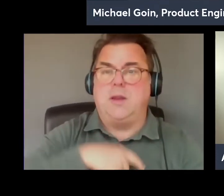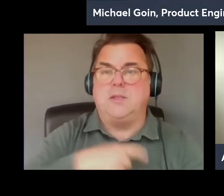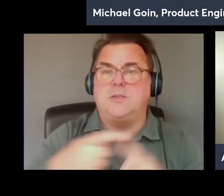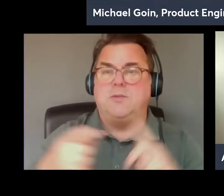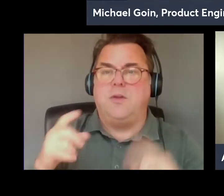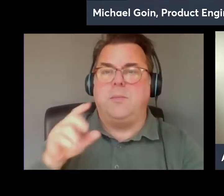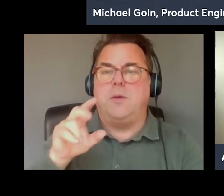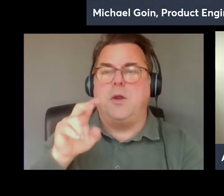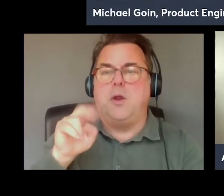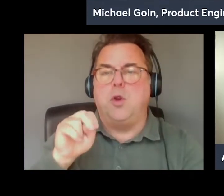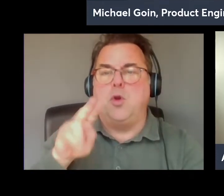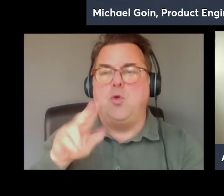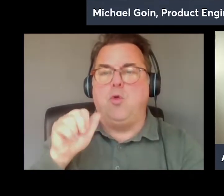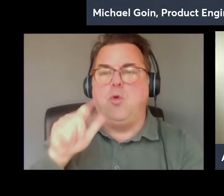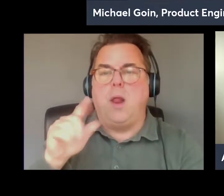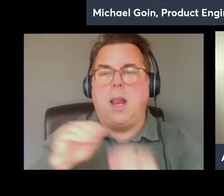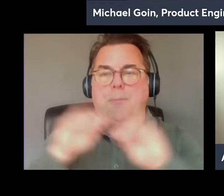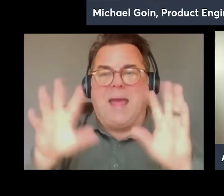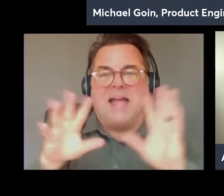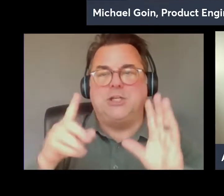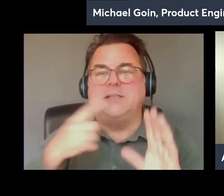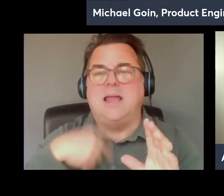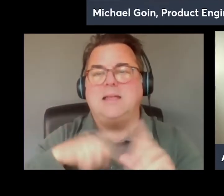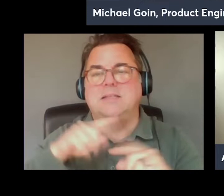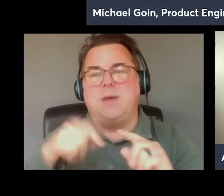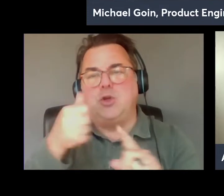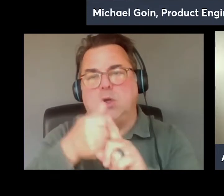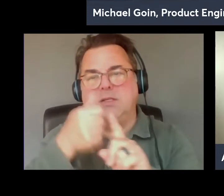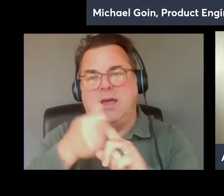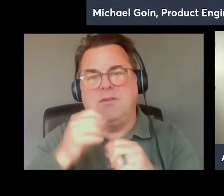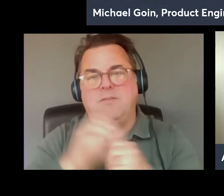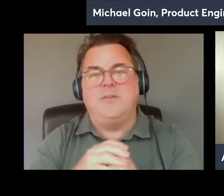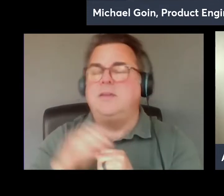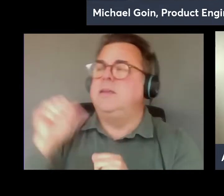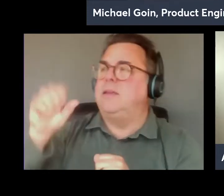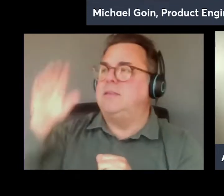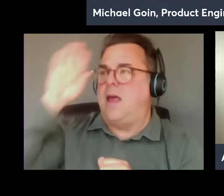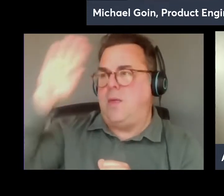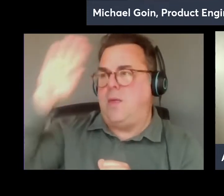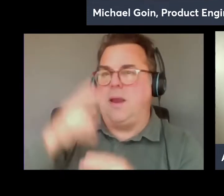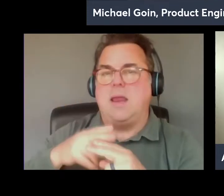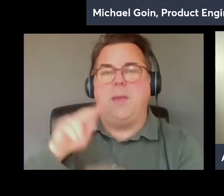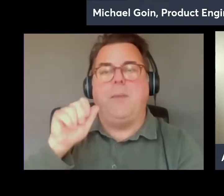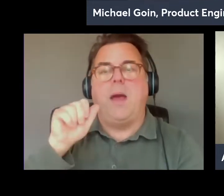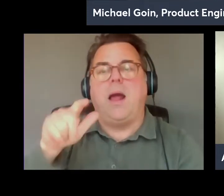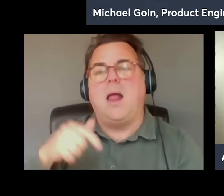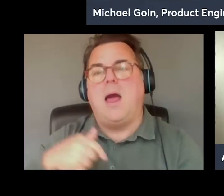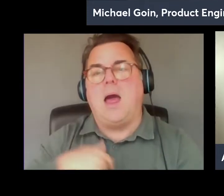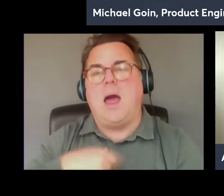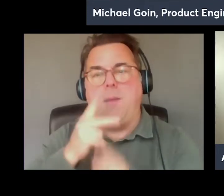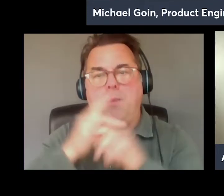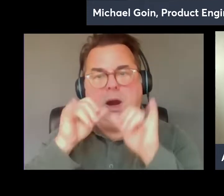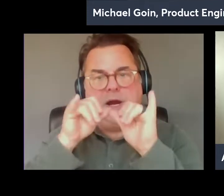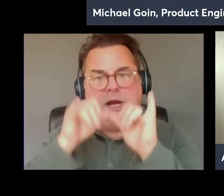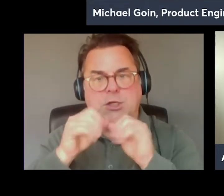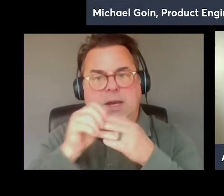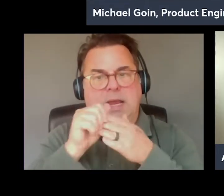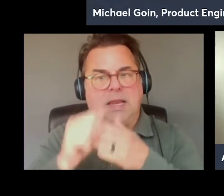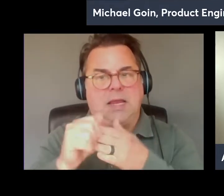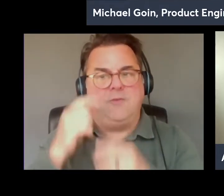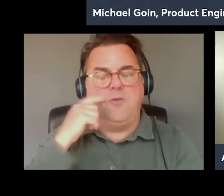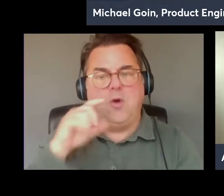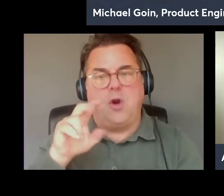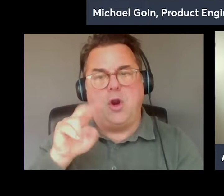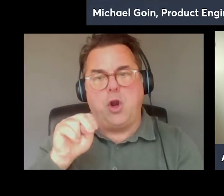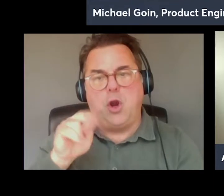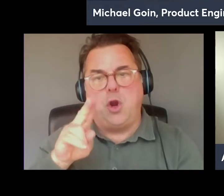Magic. Tell us about yourself. Yeah, hi, my name is Michael. I'm a product engineering lead at Neural Magic, and